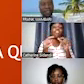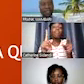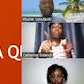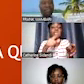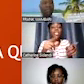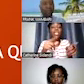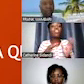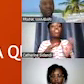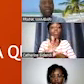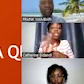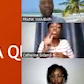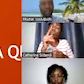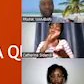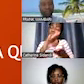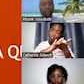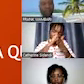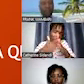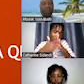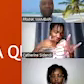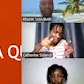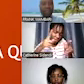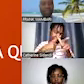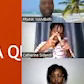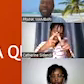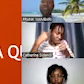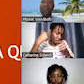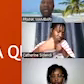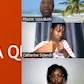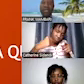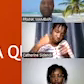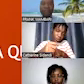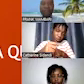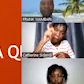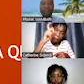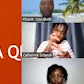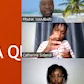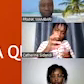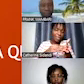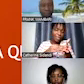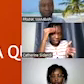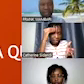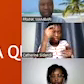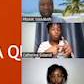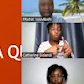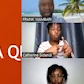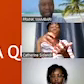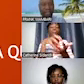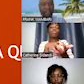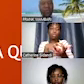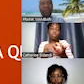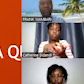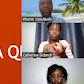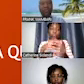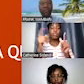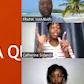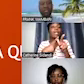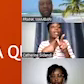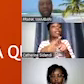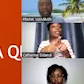just forgive, move on. Be determined to run from the situation. And also, do